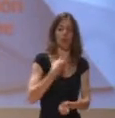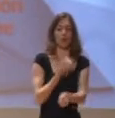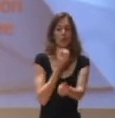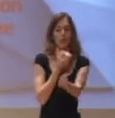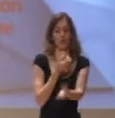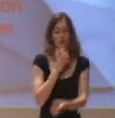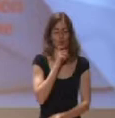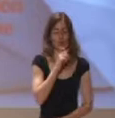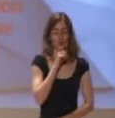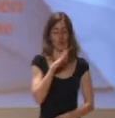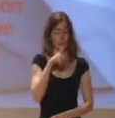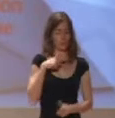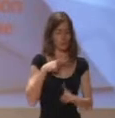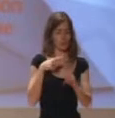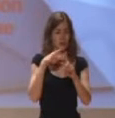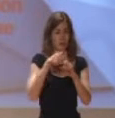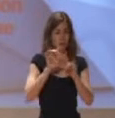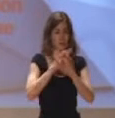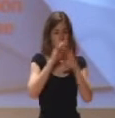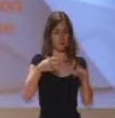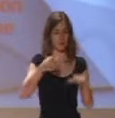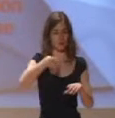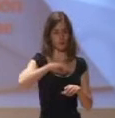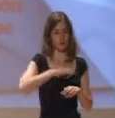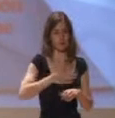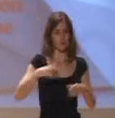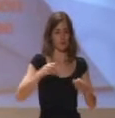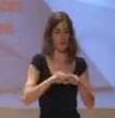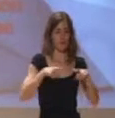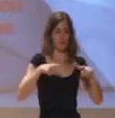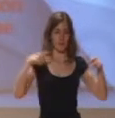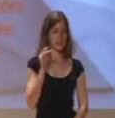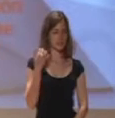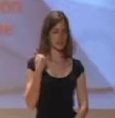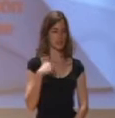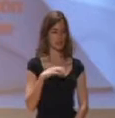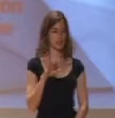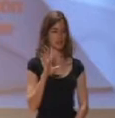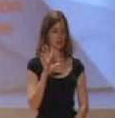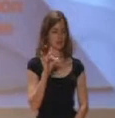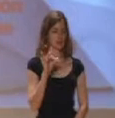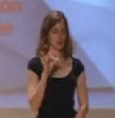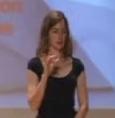I can explain what can be done, because what we want is to keep on.